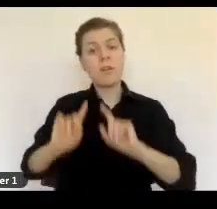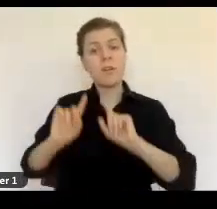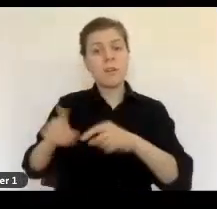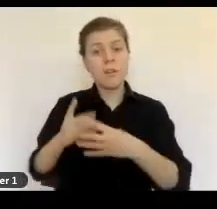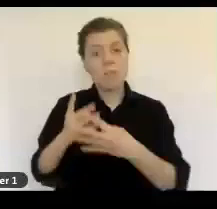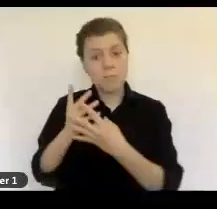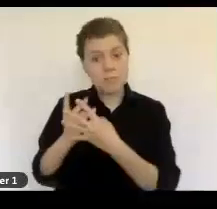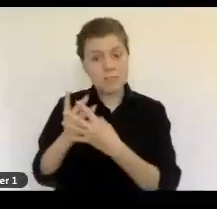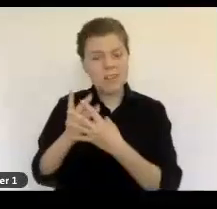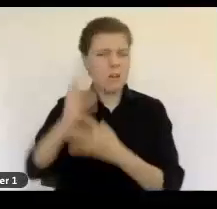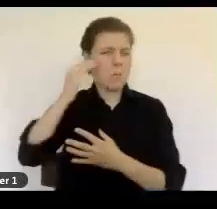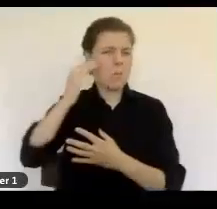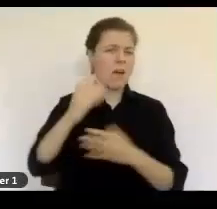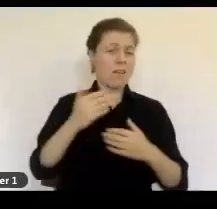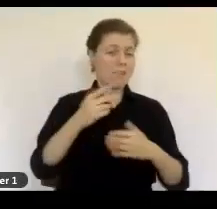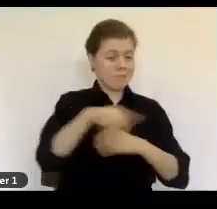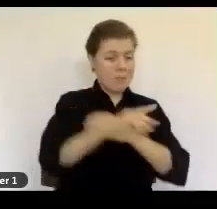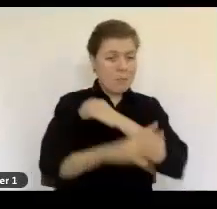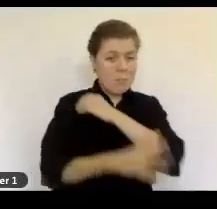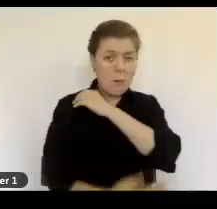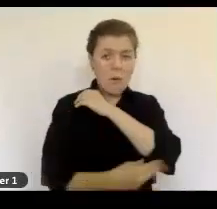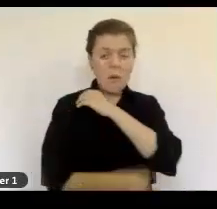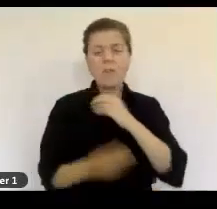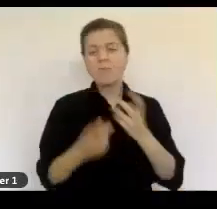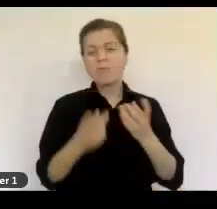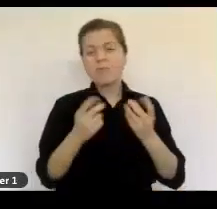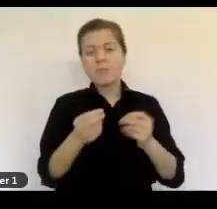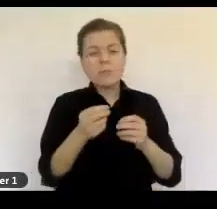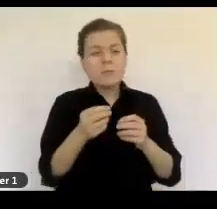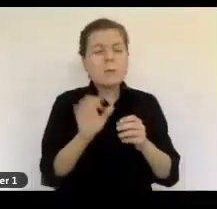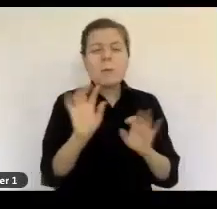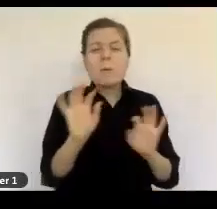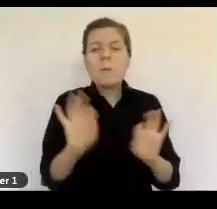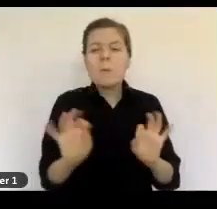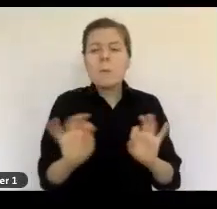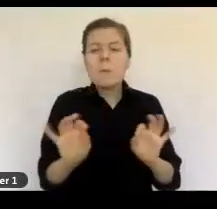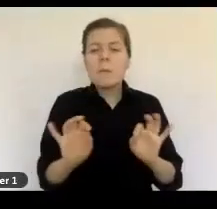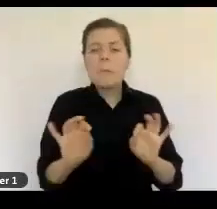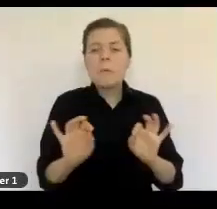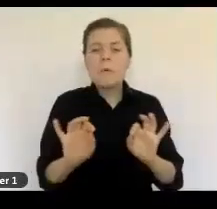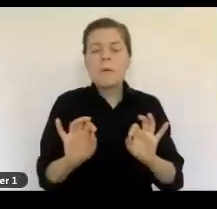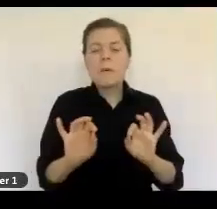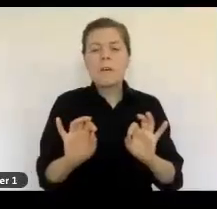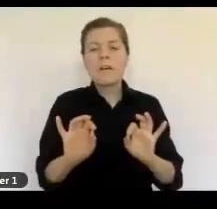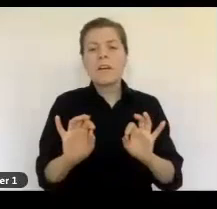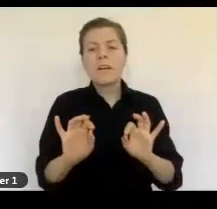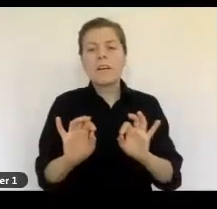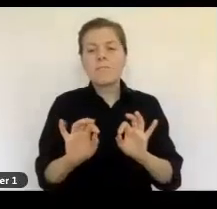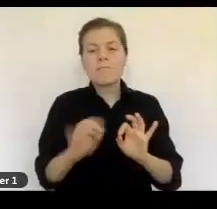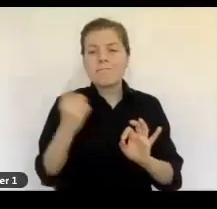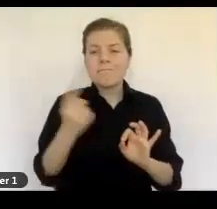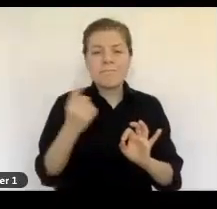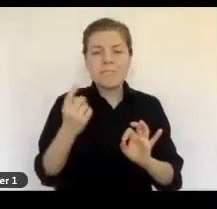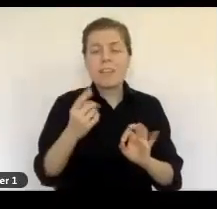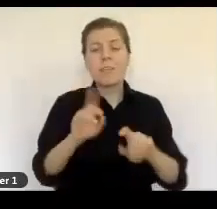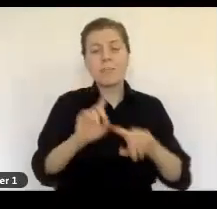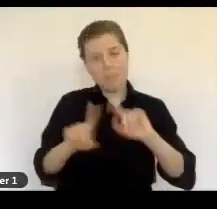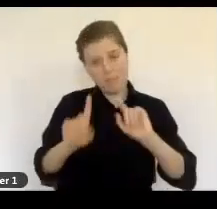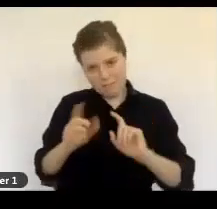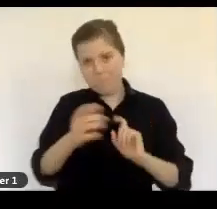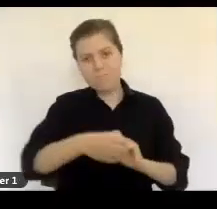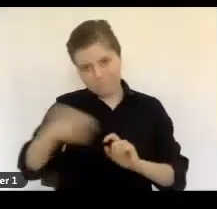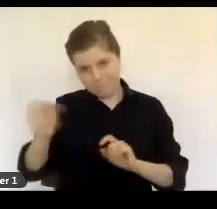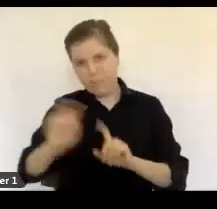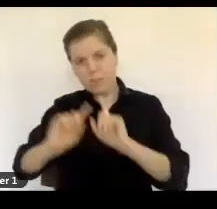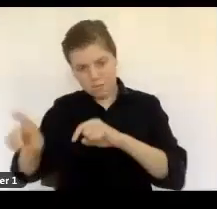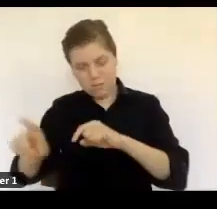take them one place or another. Or the people who end up in Russian prisons for petty crimes connected to poverty,